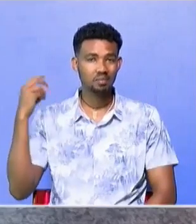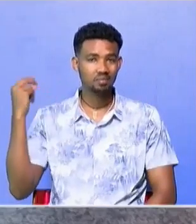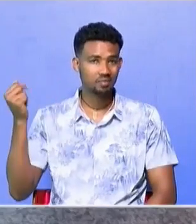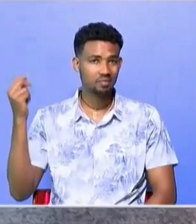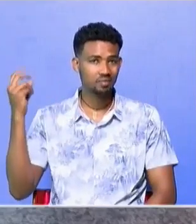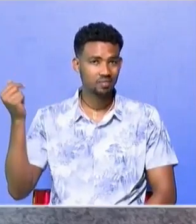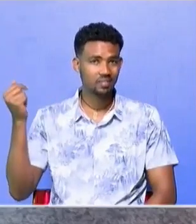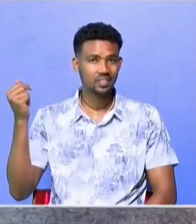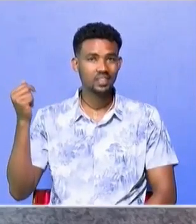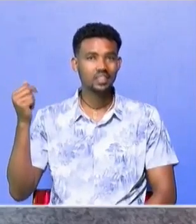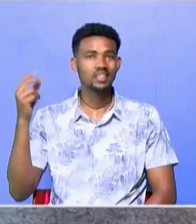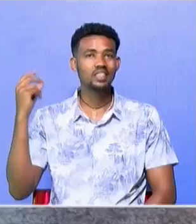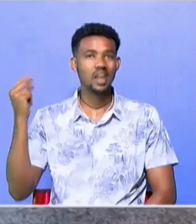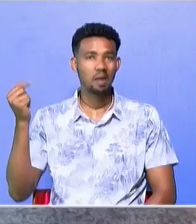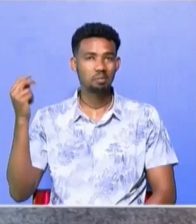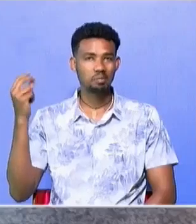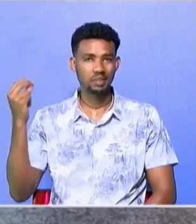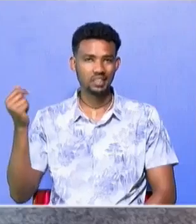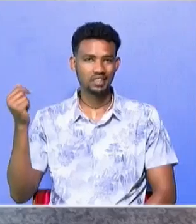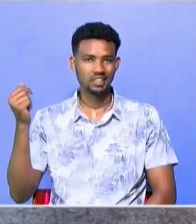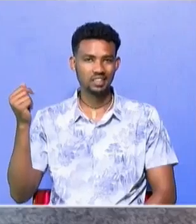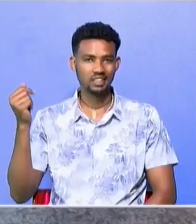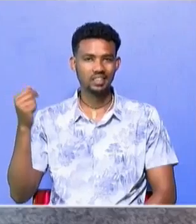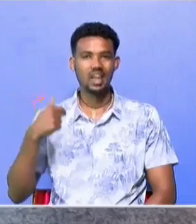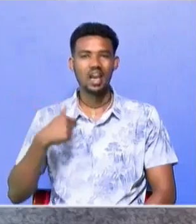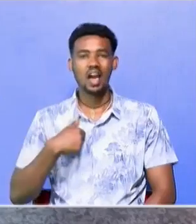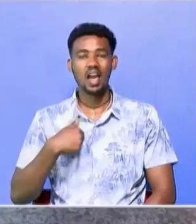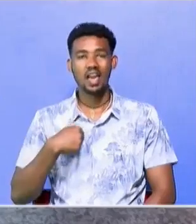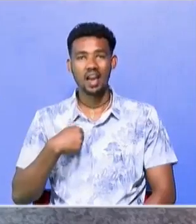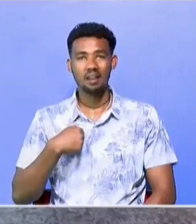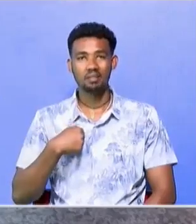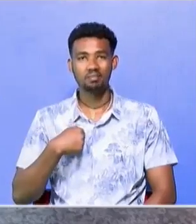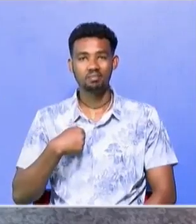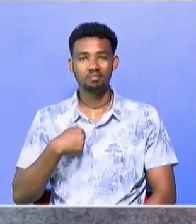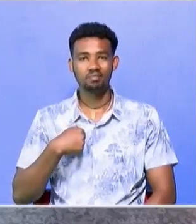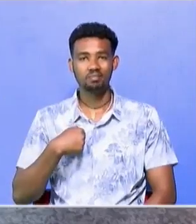am snapping. I